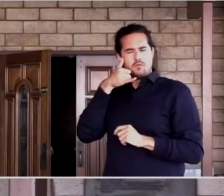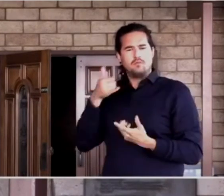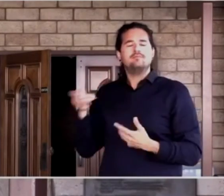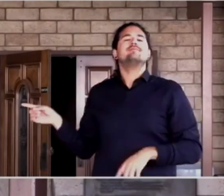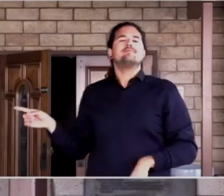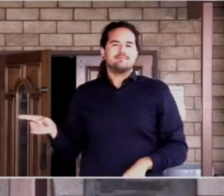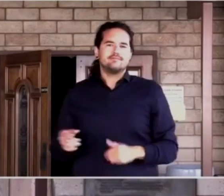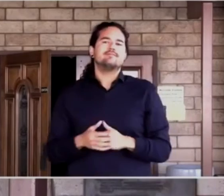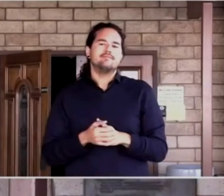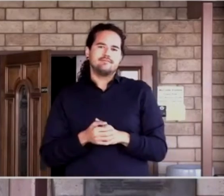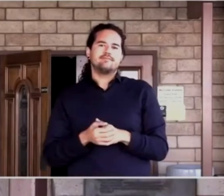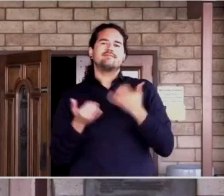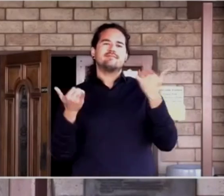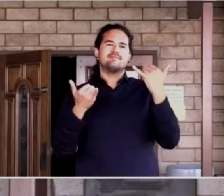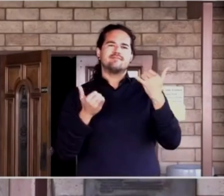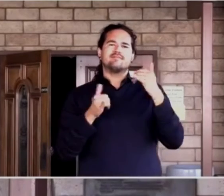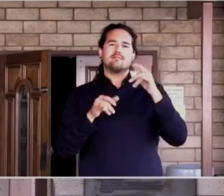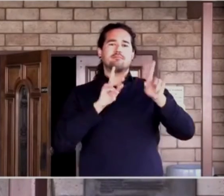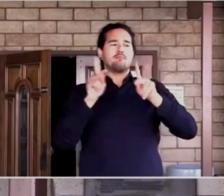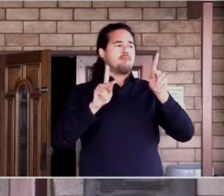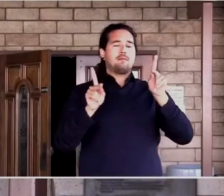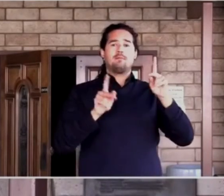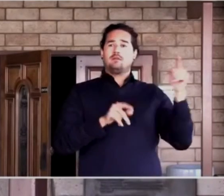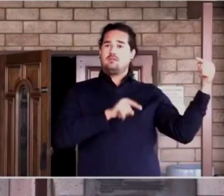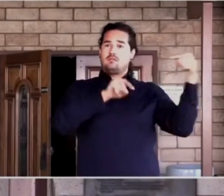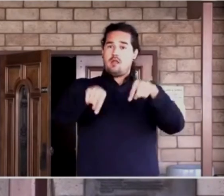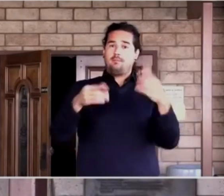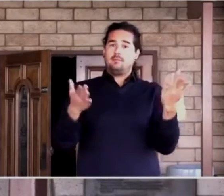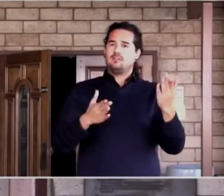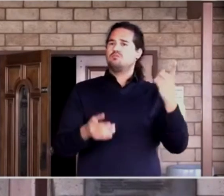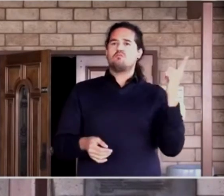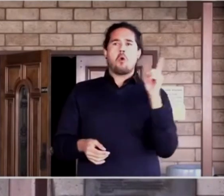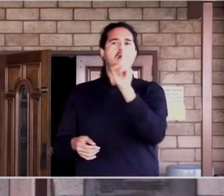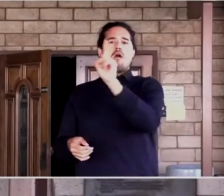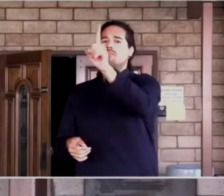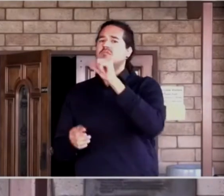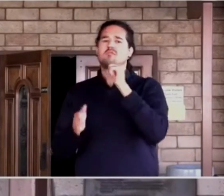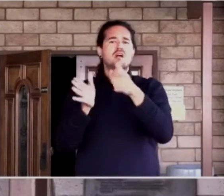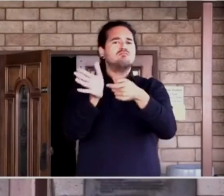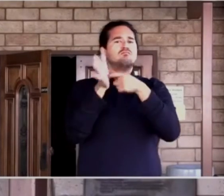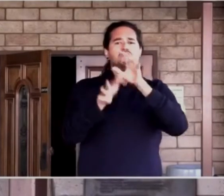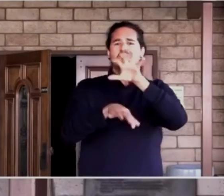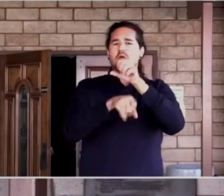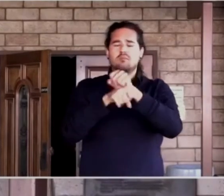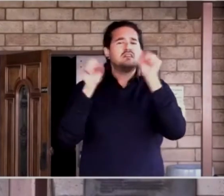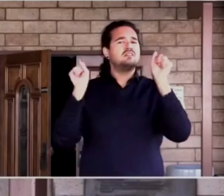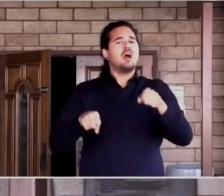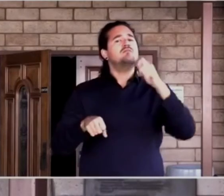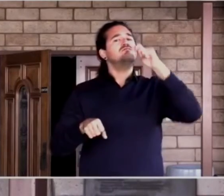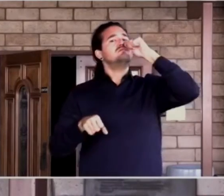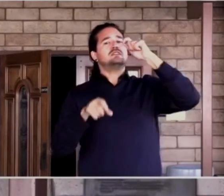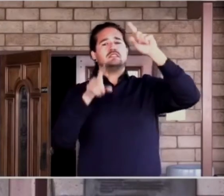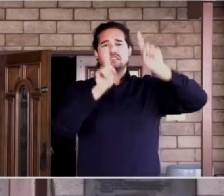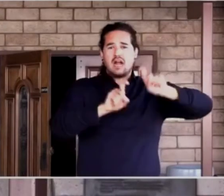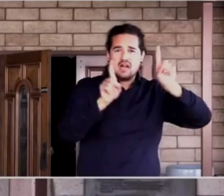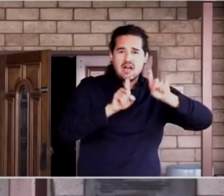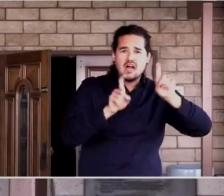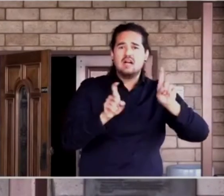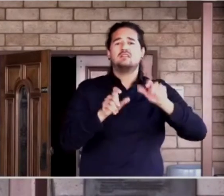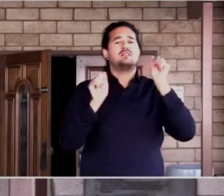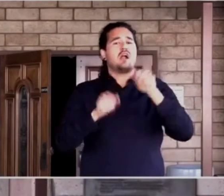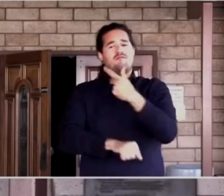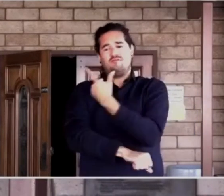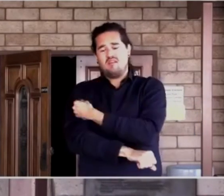Emmanuel Church. No, we're prepared to continue the same amount of testing that we have been doing to date.